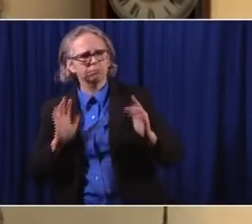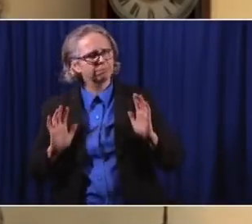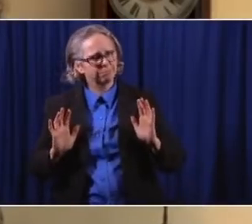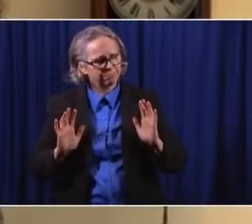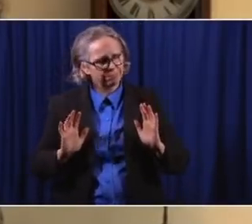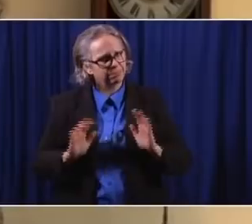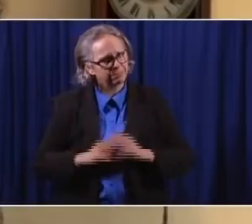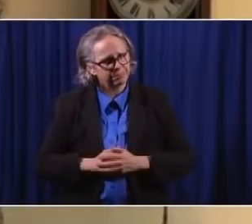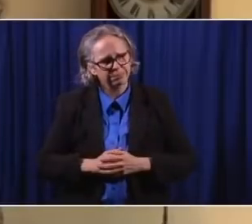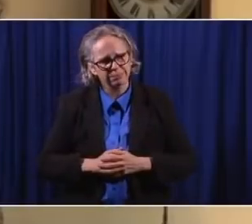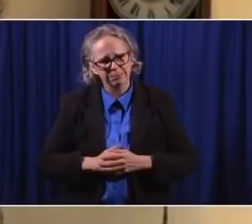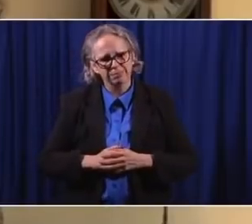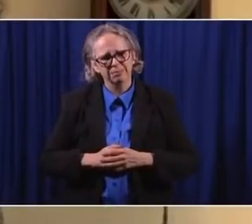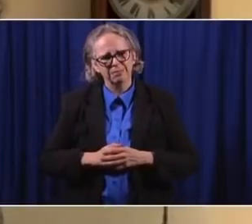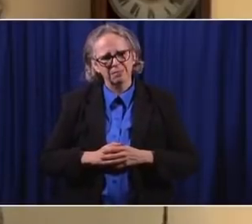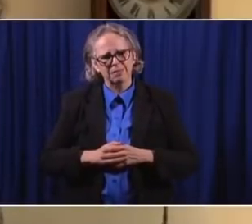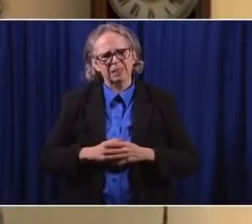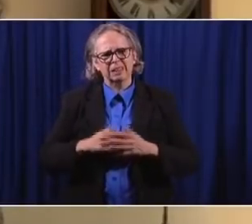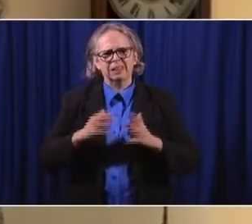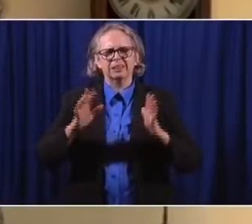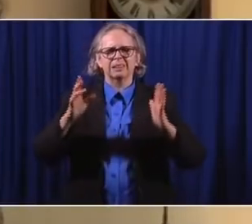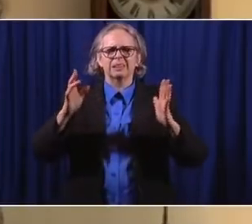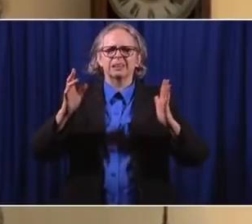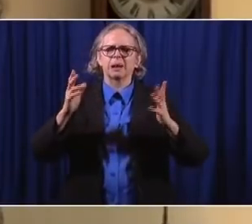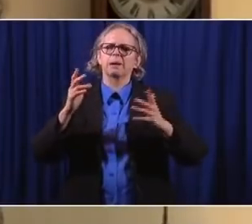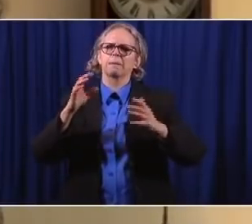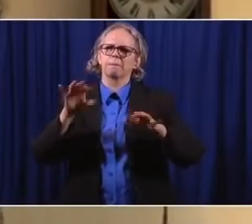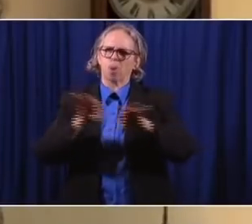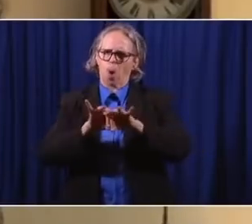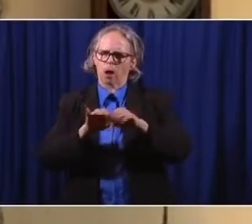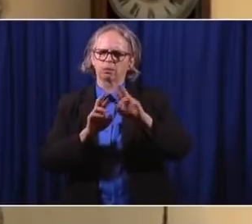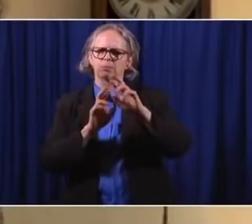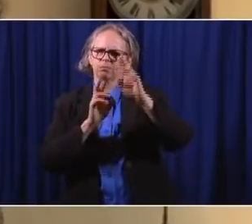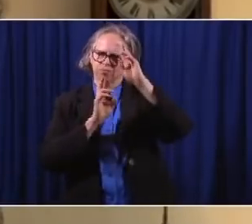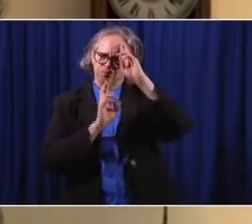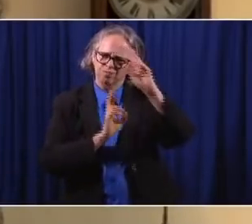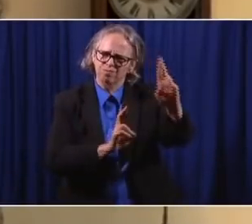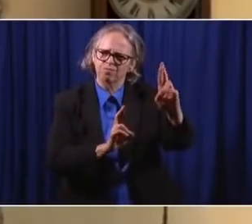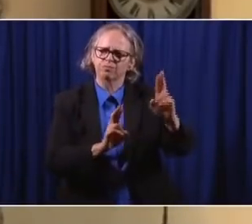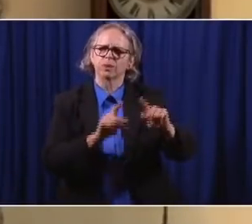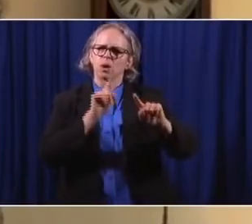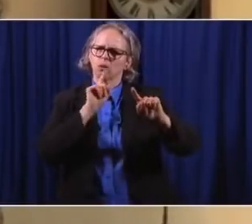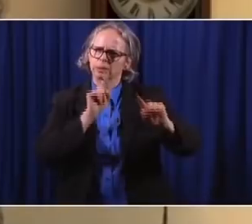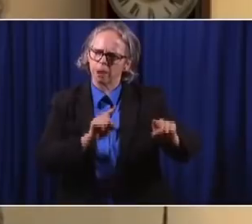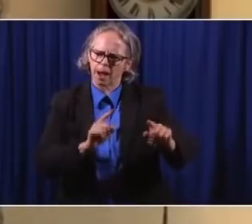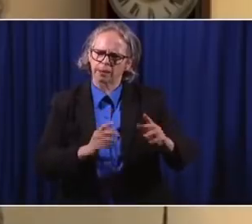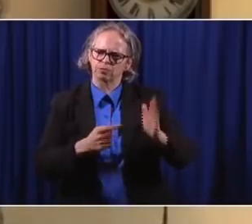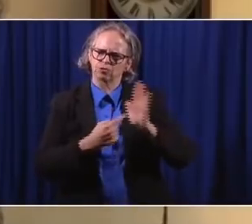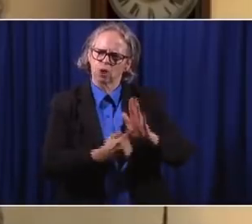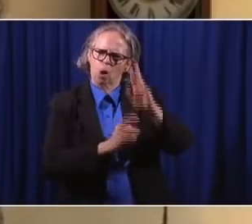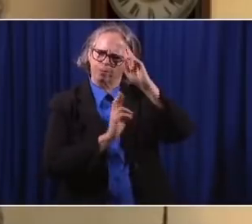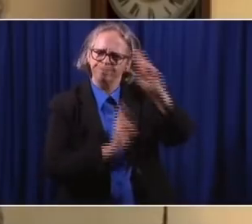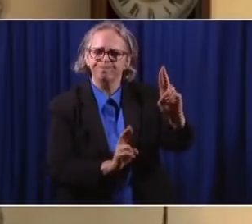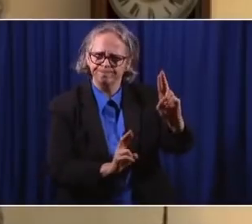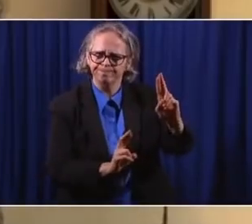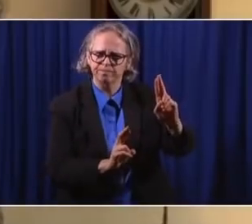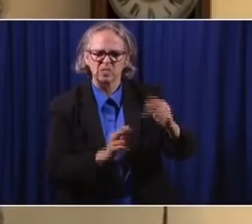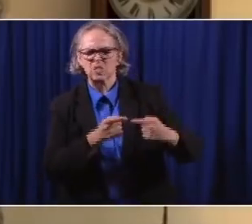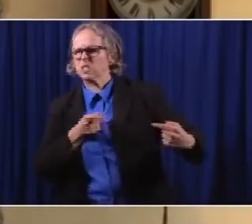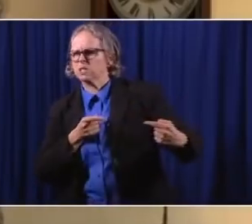try to respond to that police officer. There's a time and a place to do other things and to make your